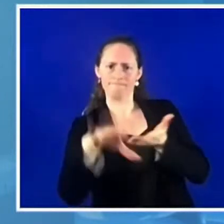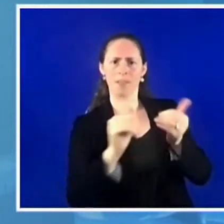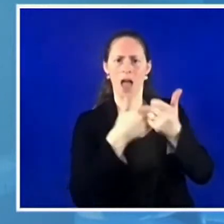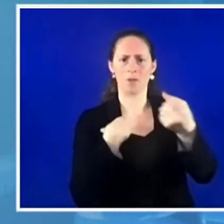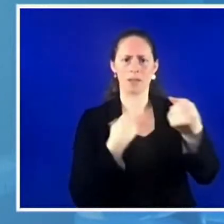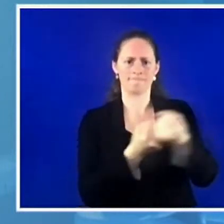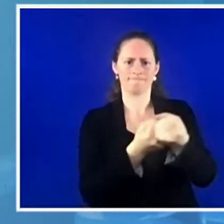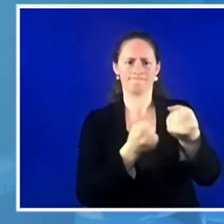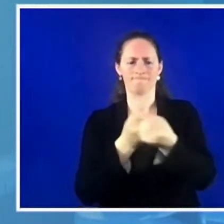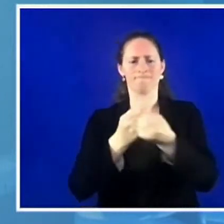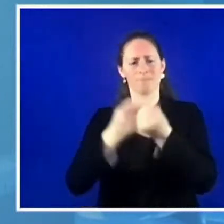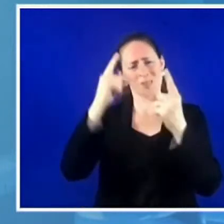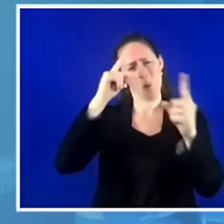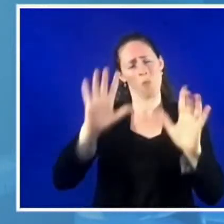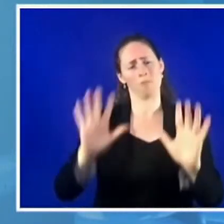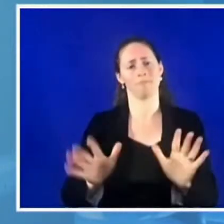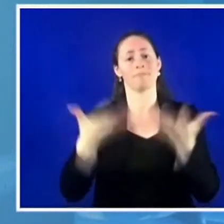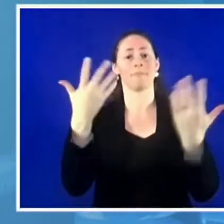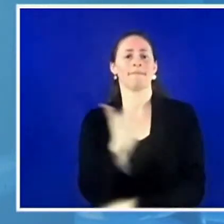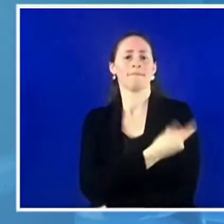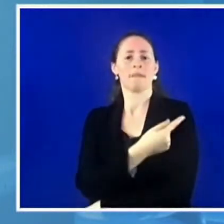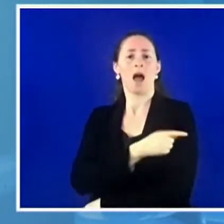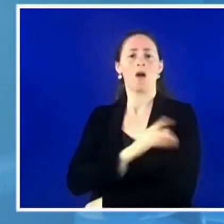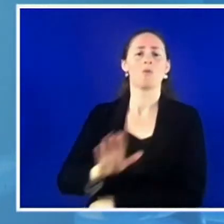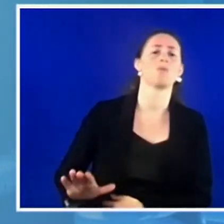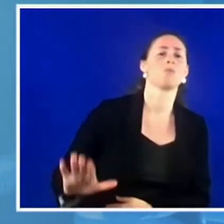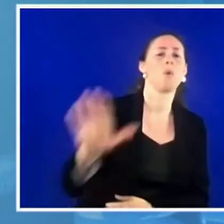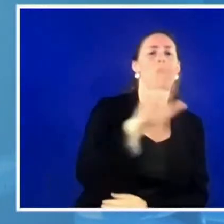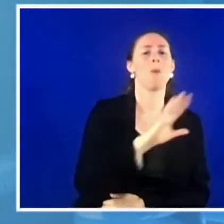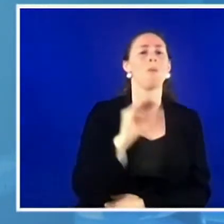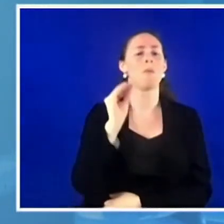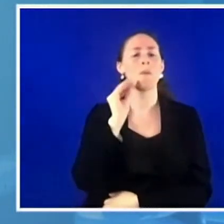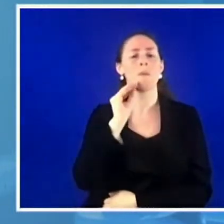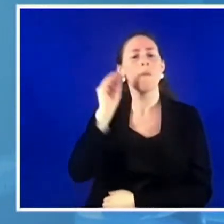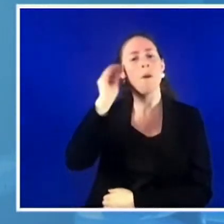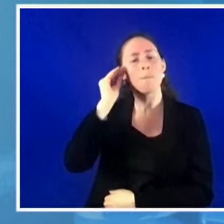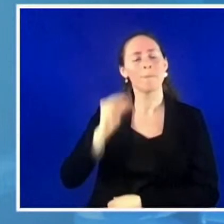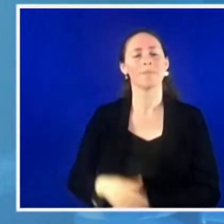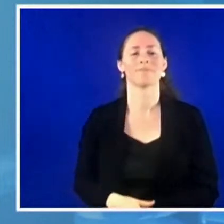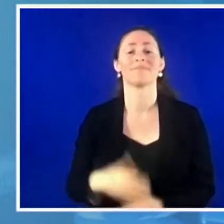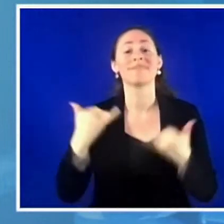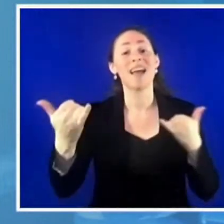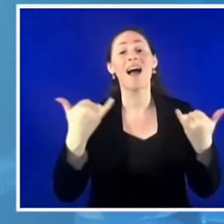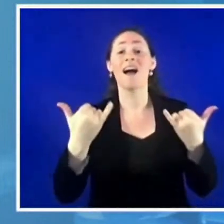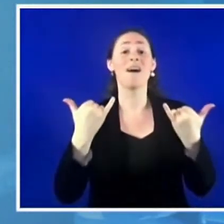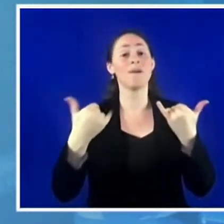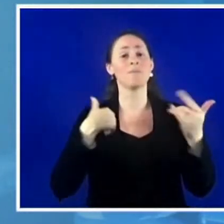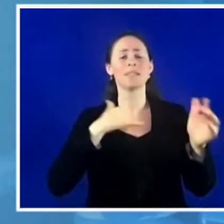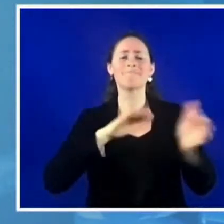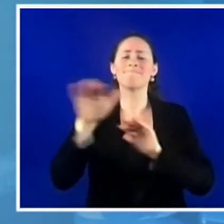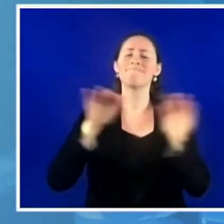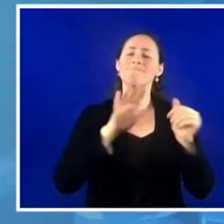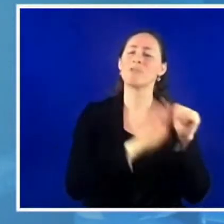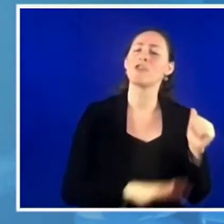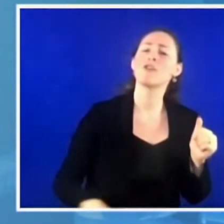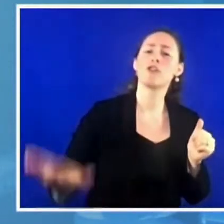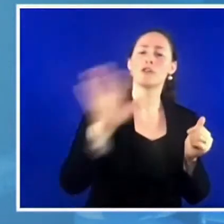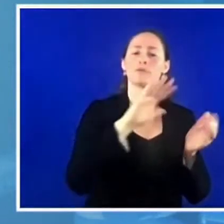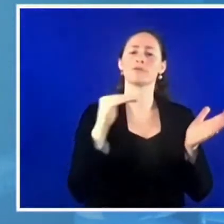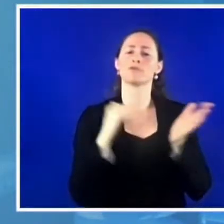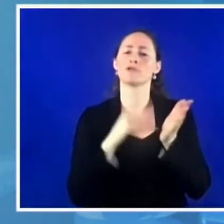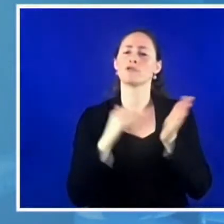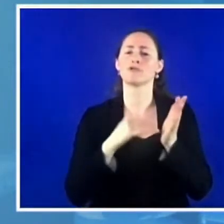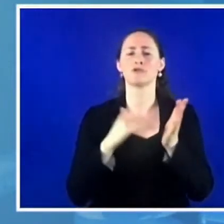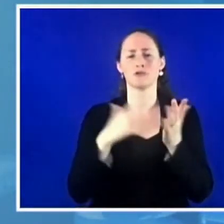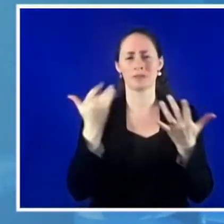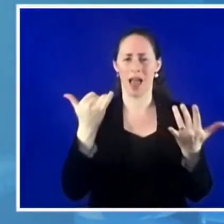another as clinicians to reaffirm our role in this final stretch of the pandemic. We want to ask, what can each of us do